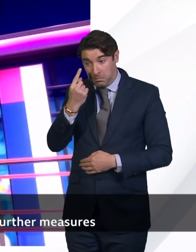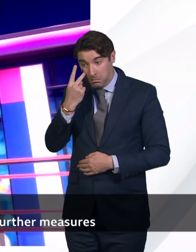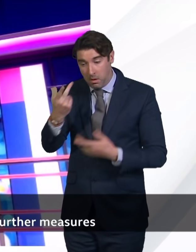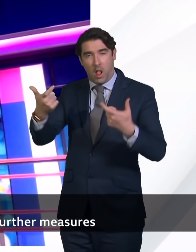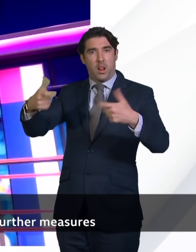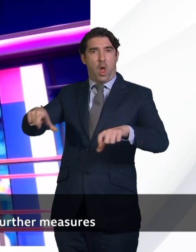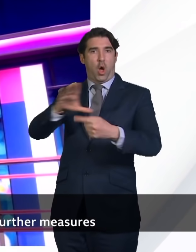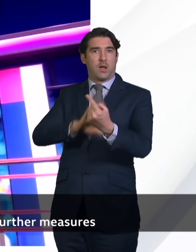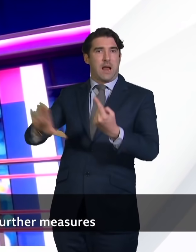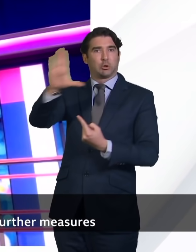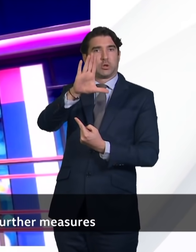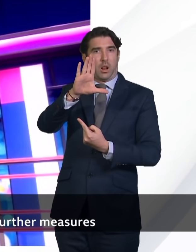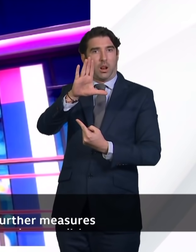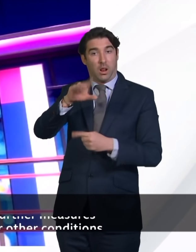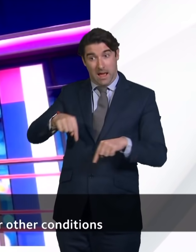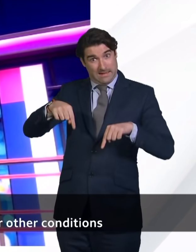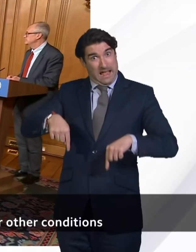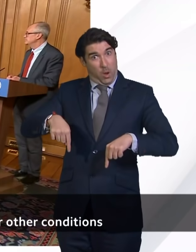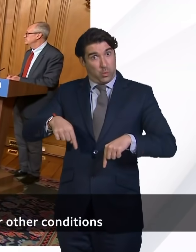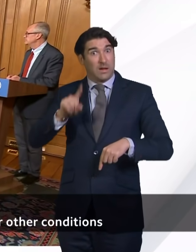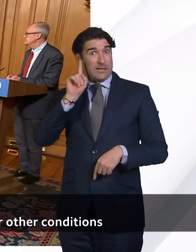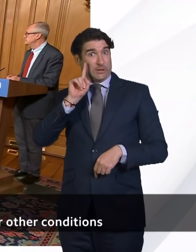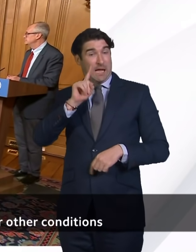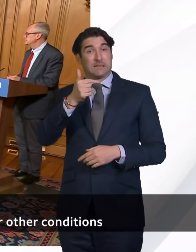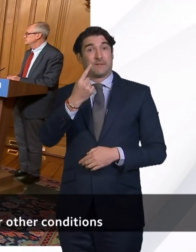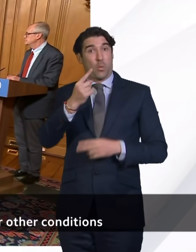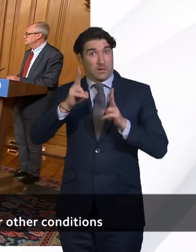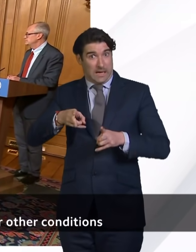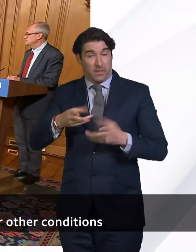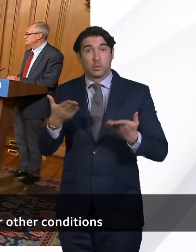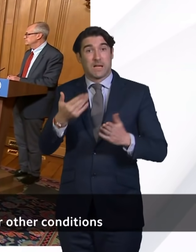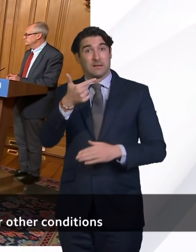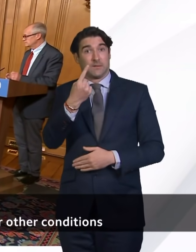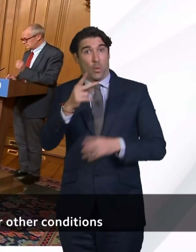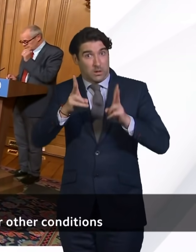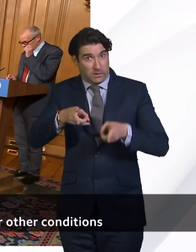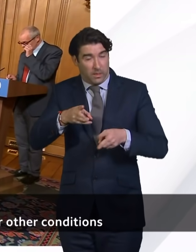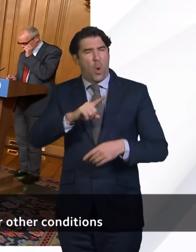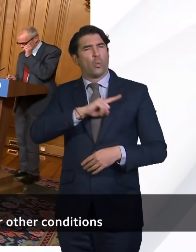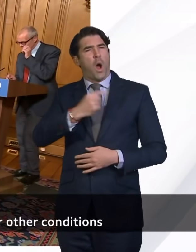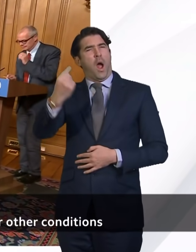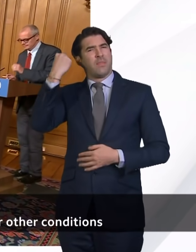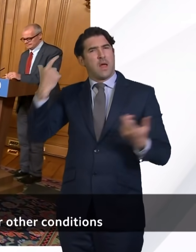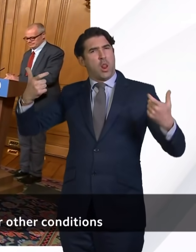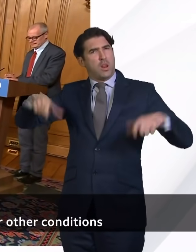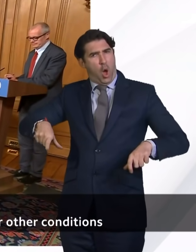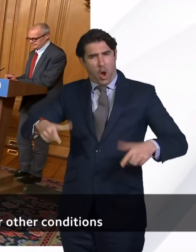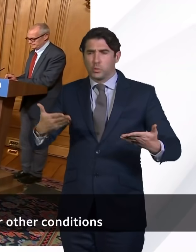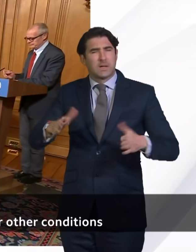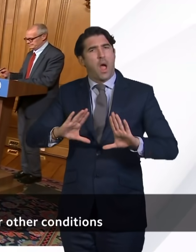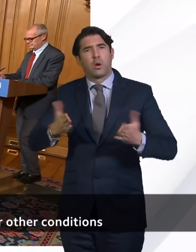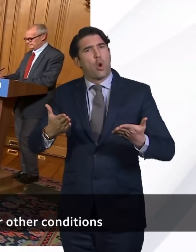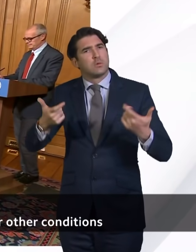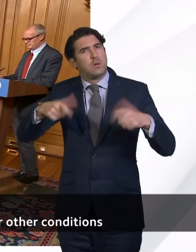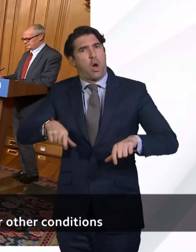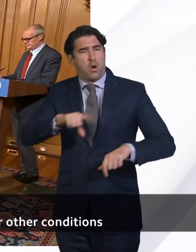remedial measures as you did then. What is the difference? I'm going to ask Chris and Patrick to comment